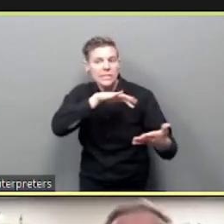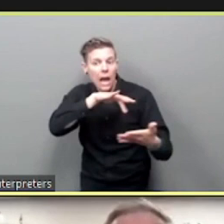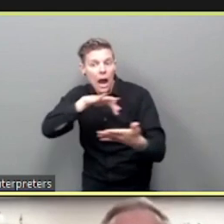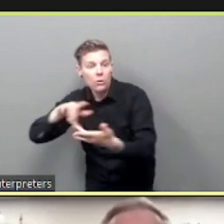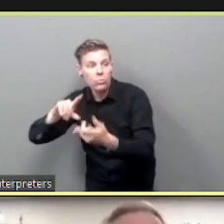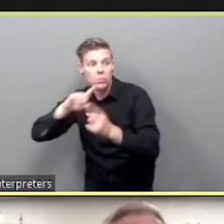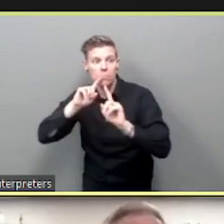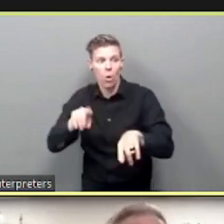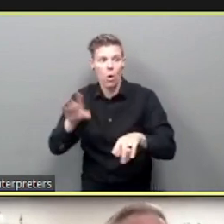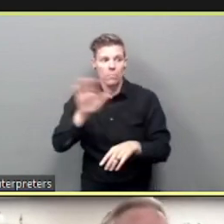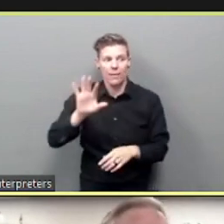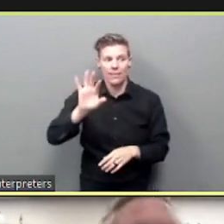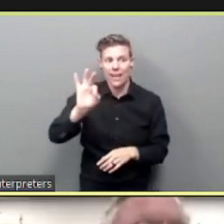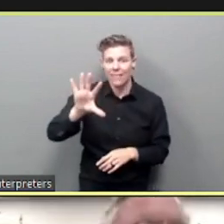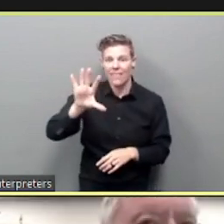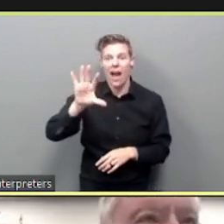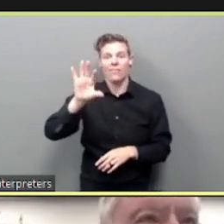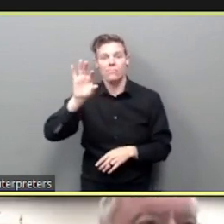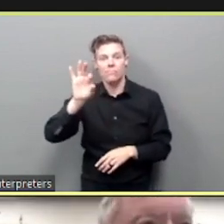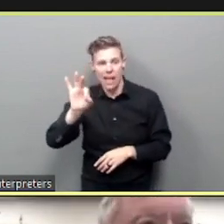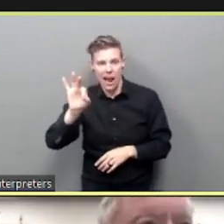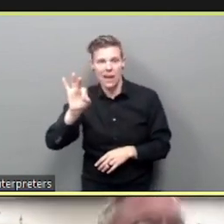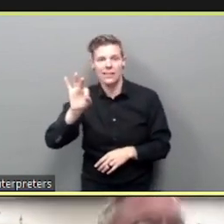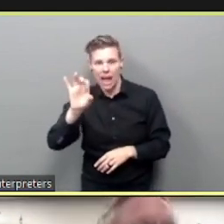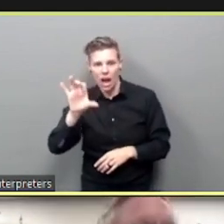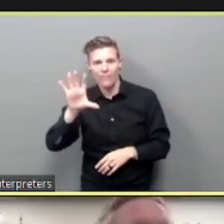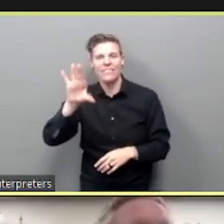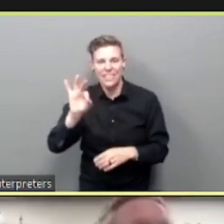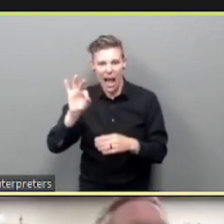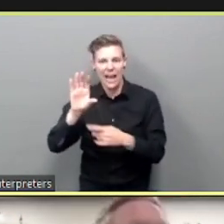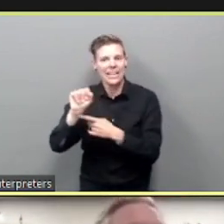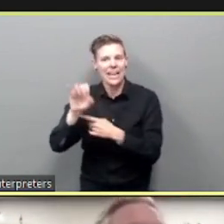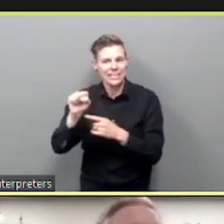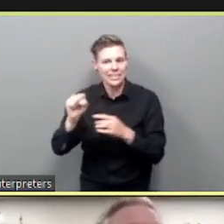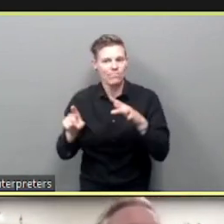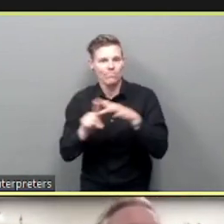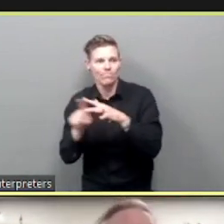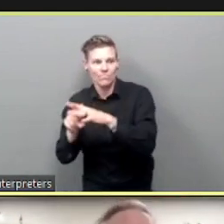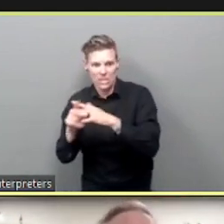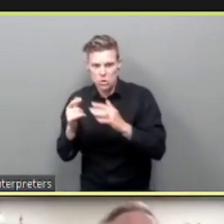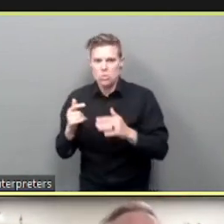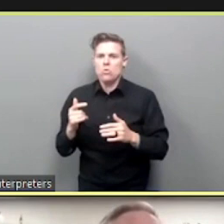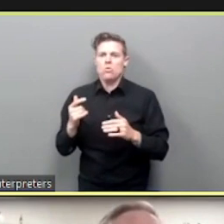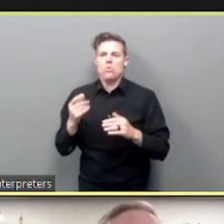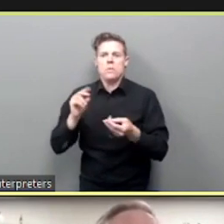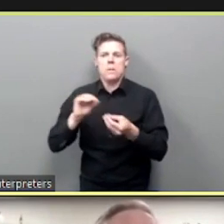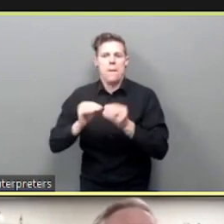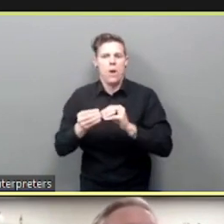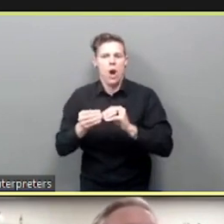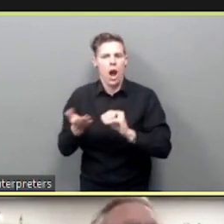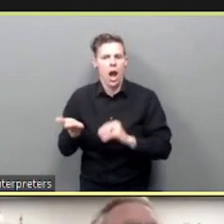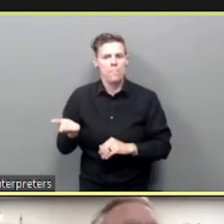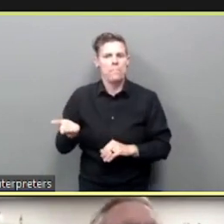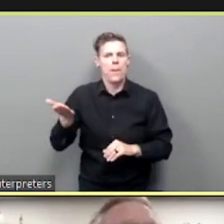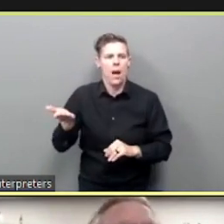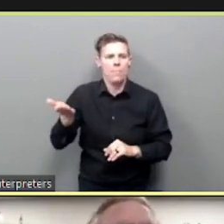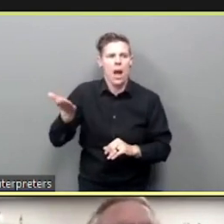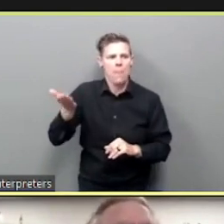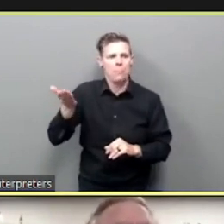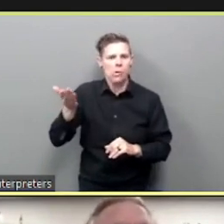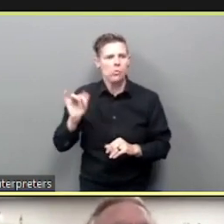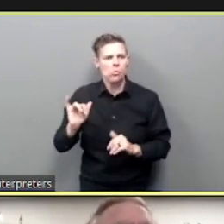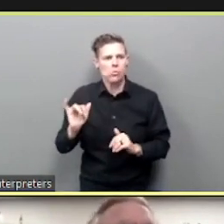959 cases, and if that makes you nervous to see that number be that high, then it makes us